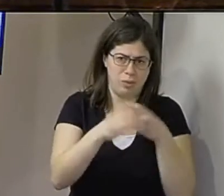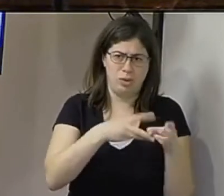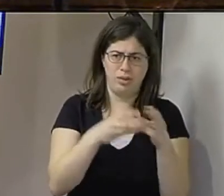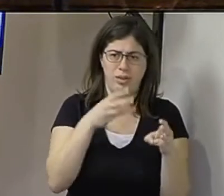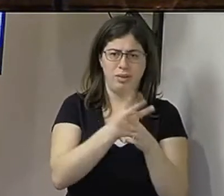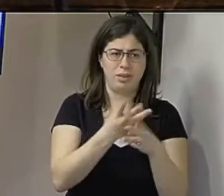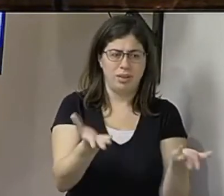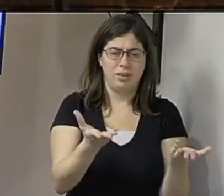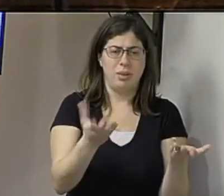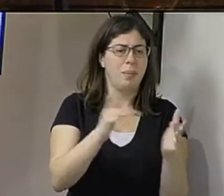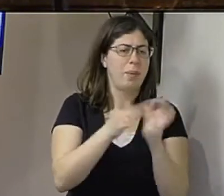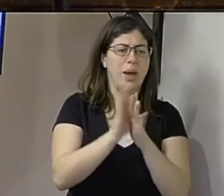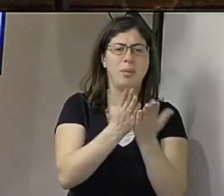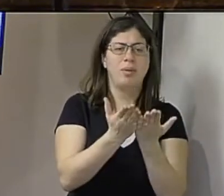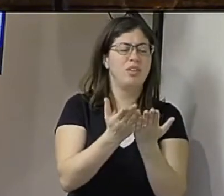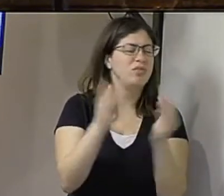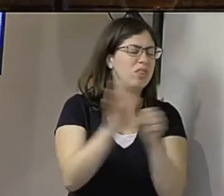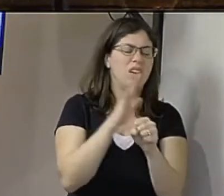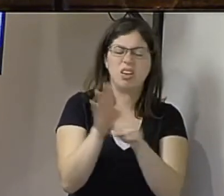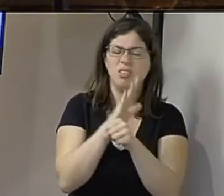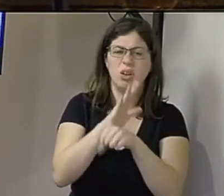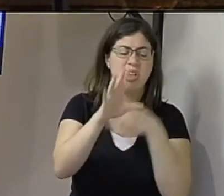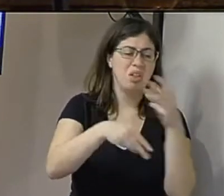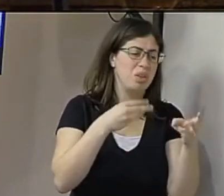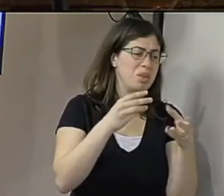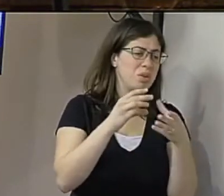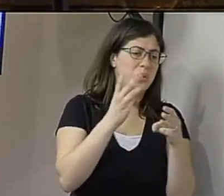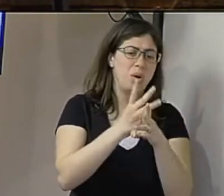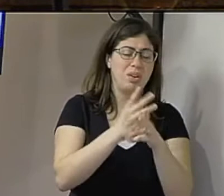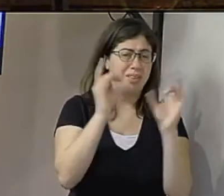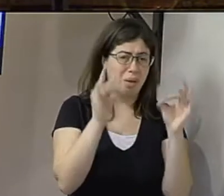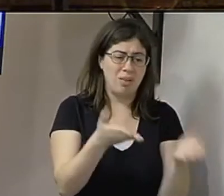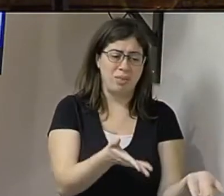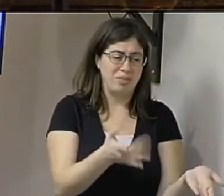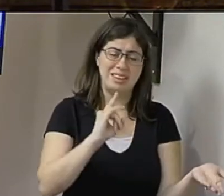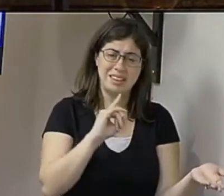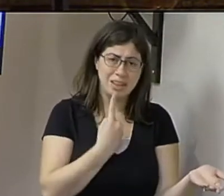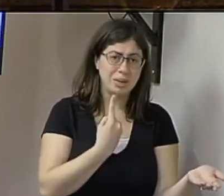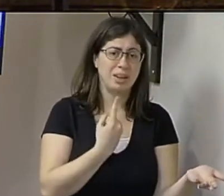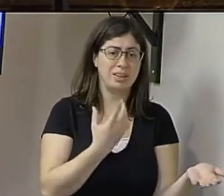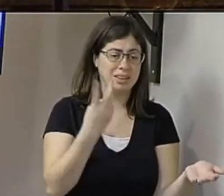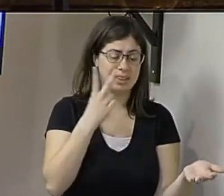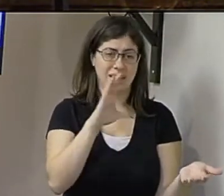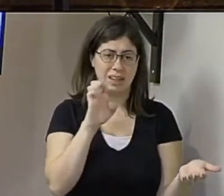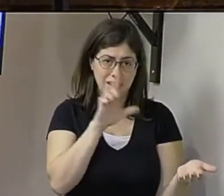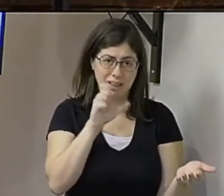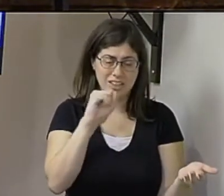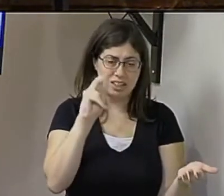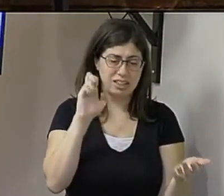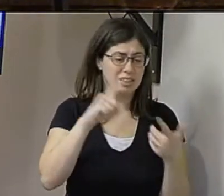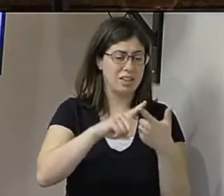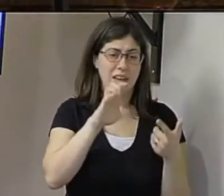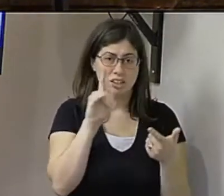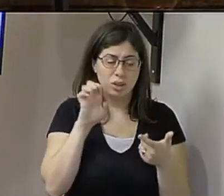Bible's filled with these stories of how the world is pretty awful, actually. It's really serious, and you read Ecclesiastes, you read Esther, you read